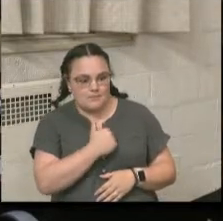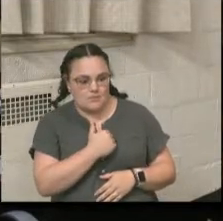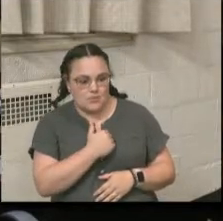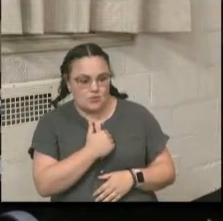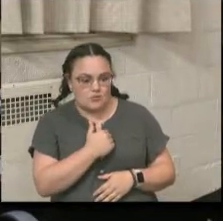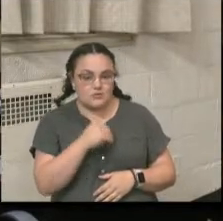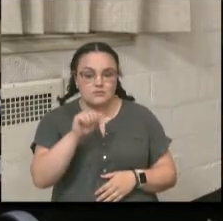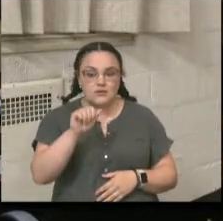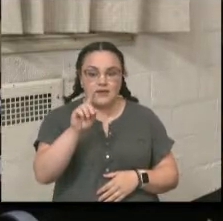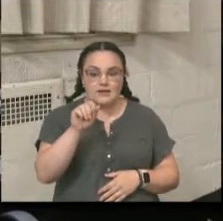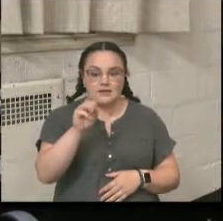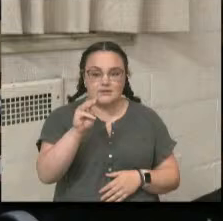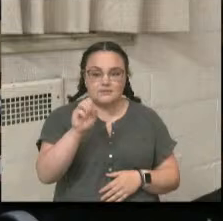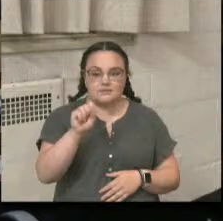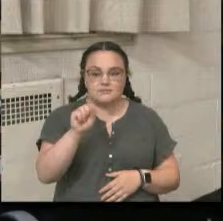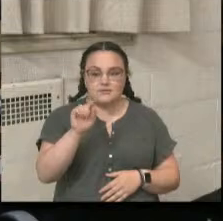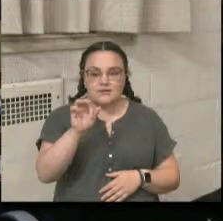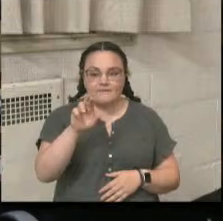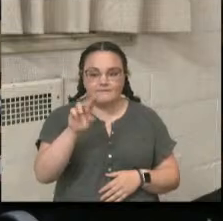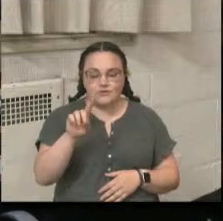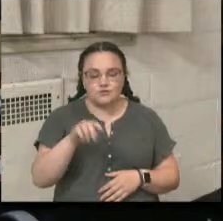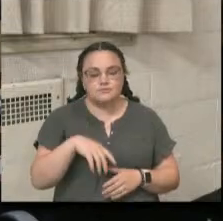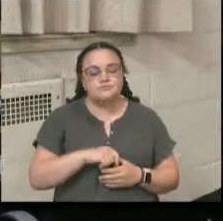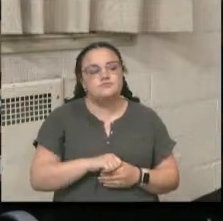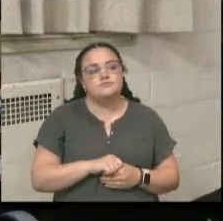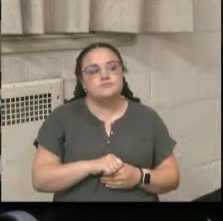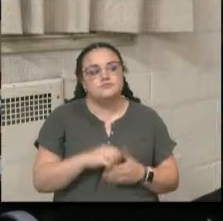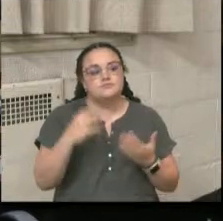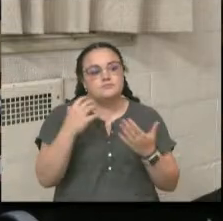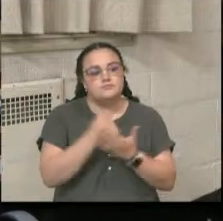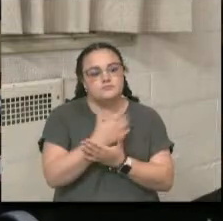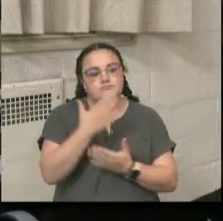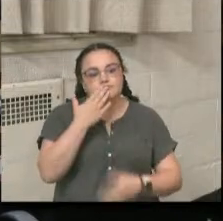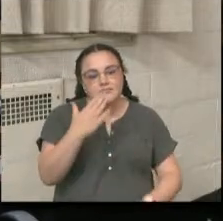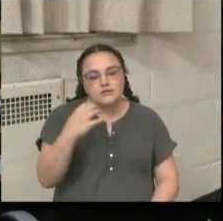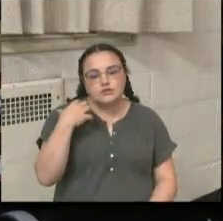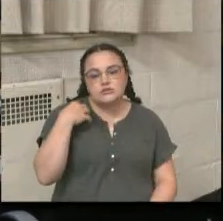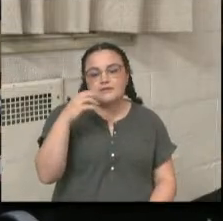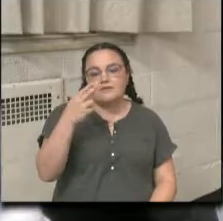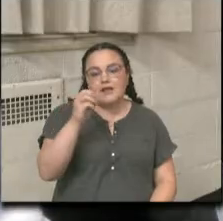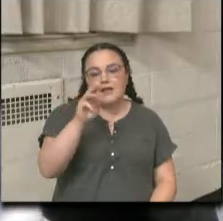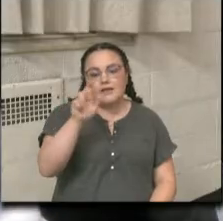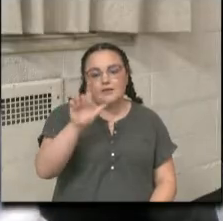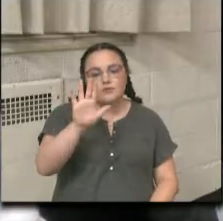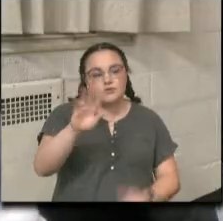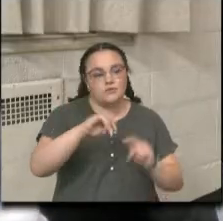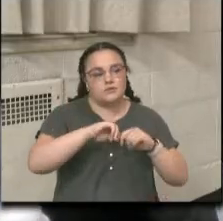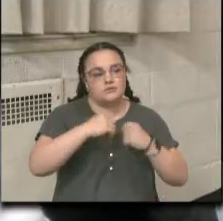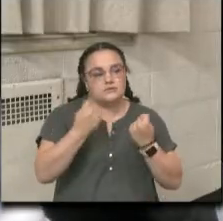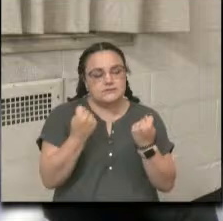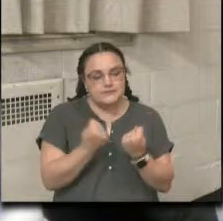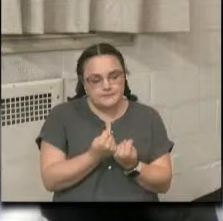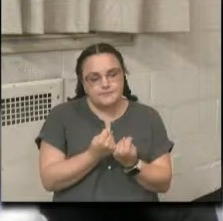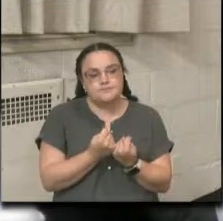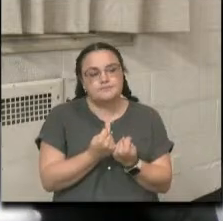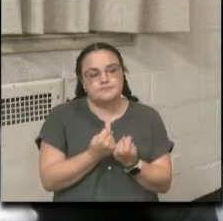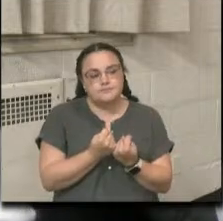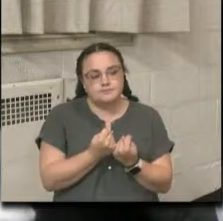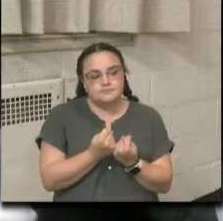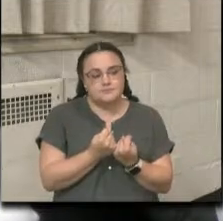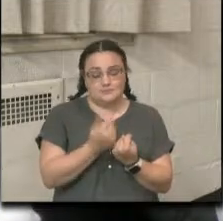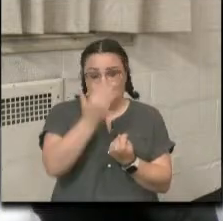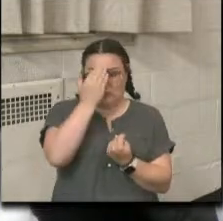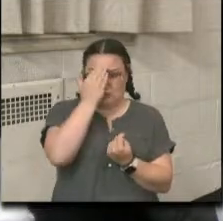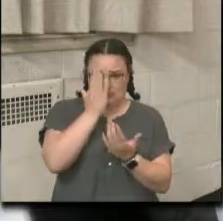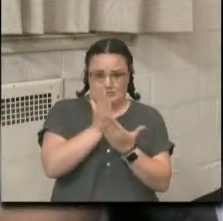Adam Stafford? I just wanted to say thank you to Chief Howell and her team for really working to reconcile this